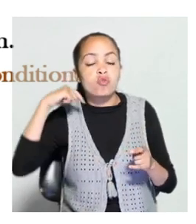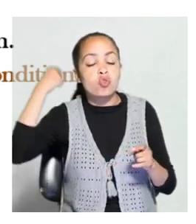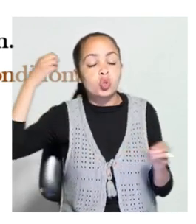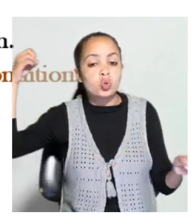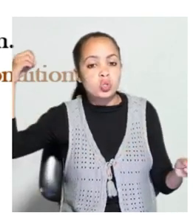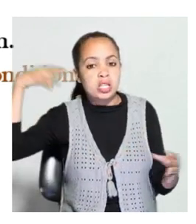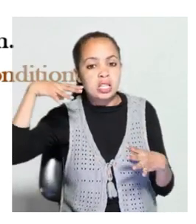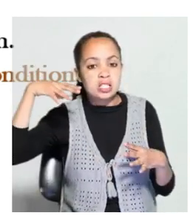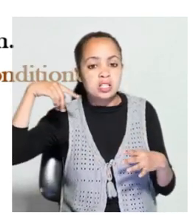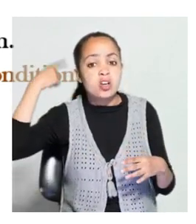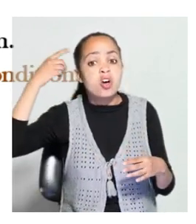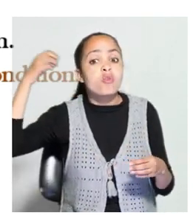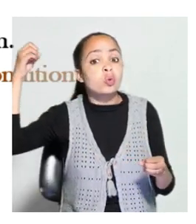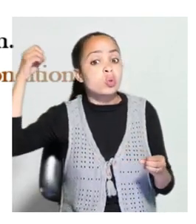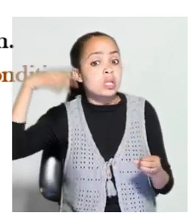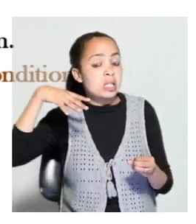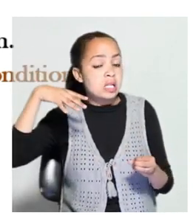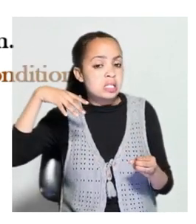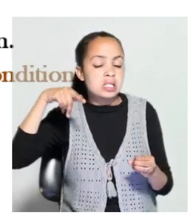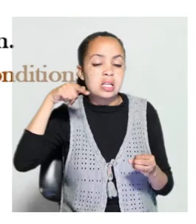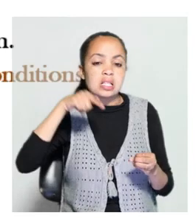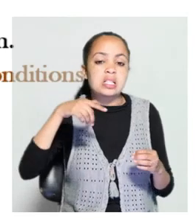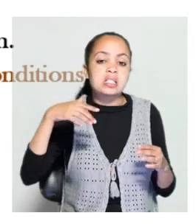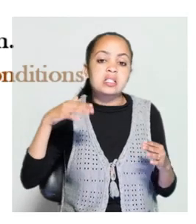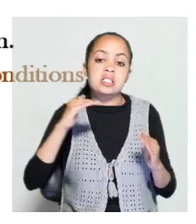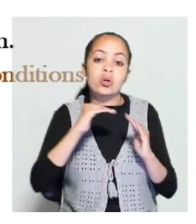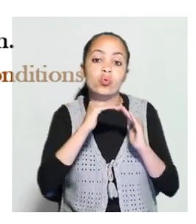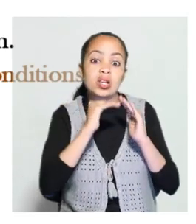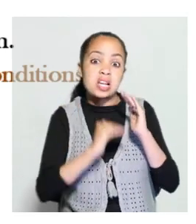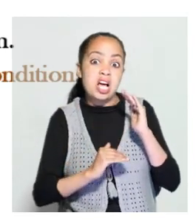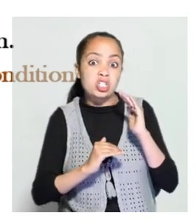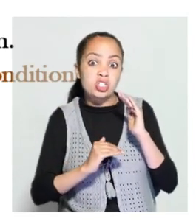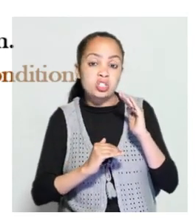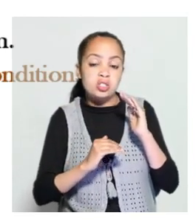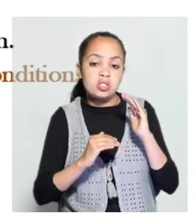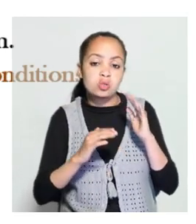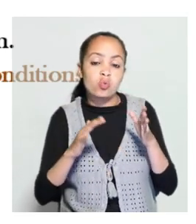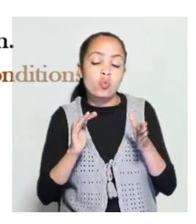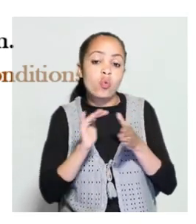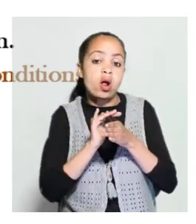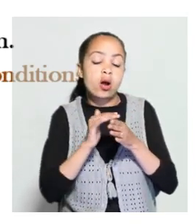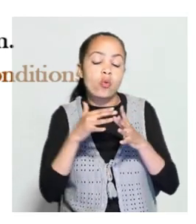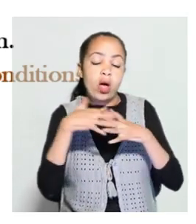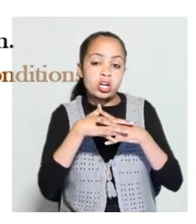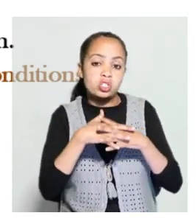photosynthesis. Photosynthesis, it is a reduction reaction that.